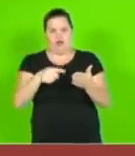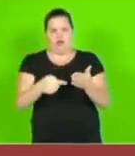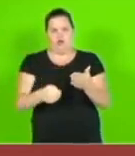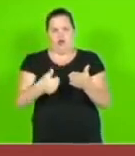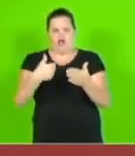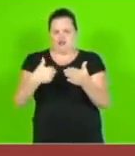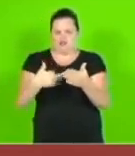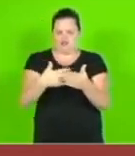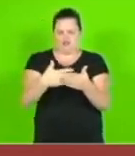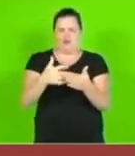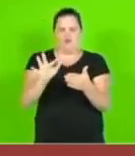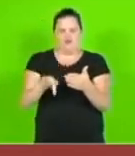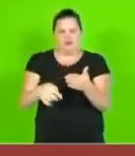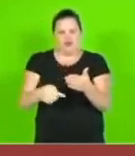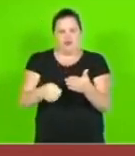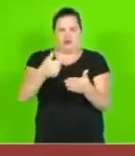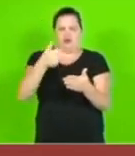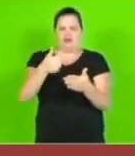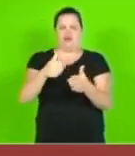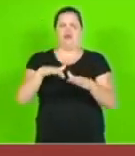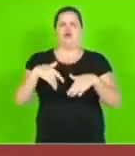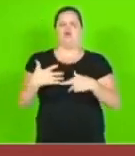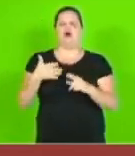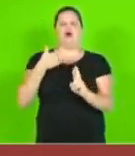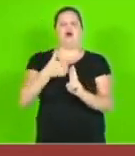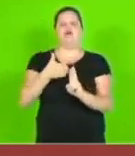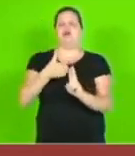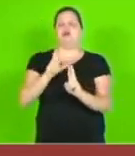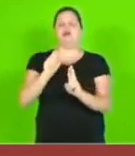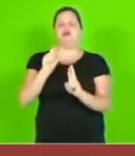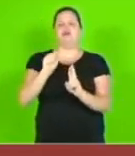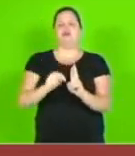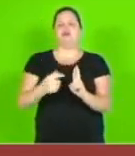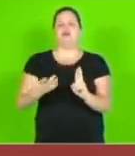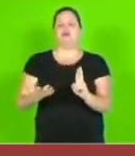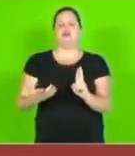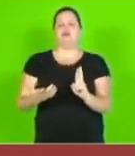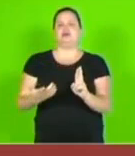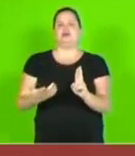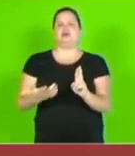Just so we can have an idea of the historical moment we are living,